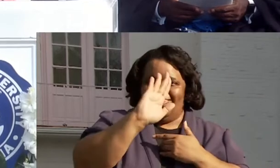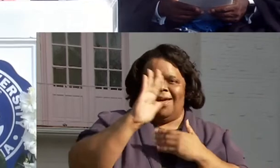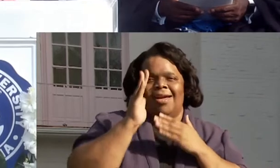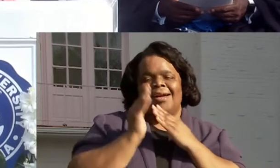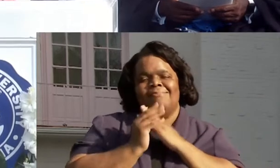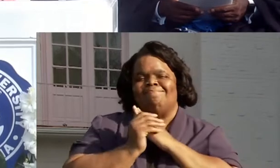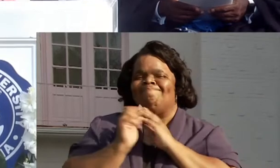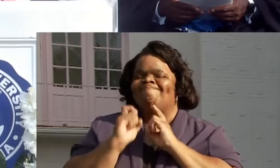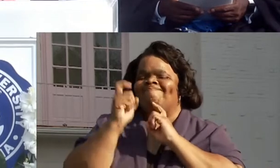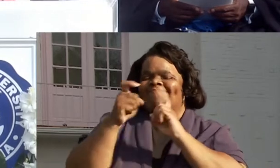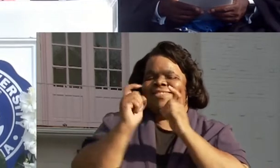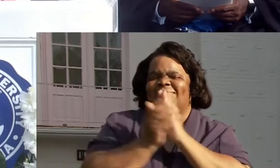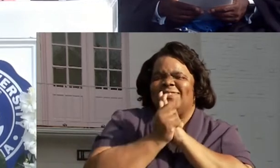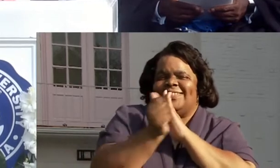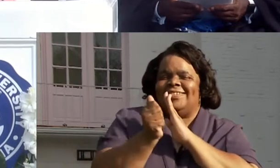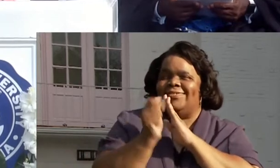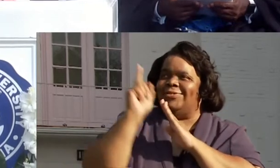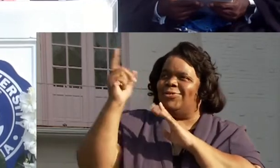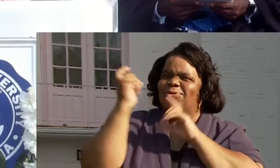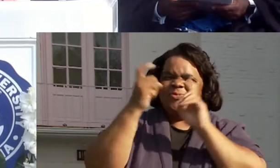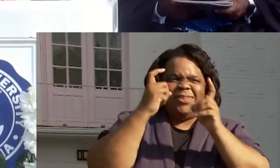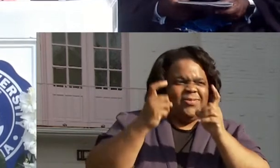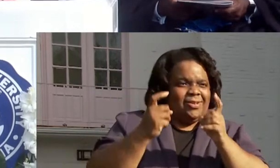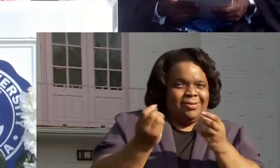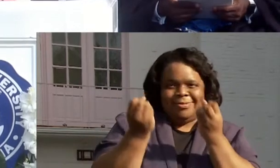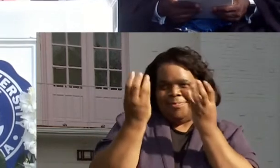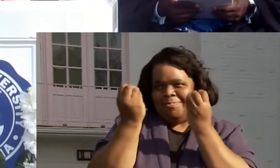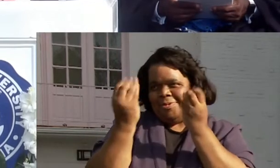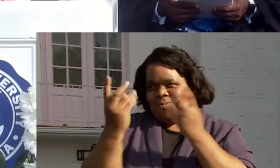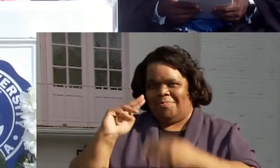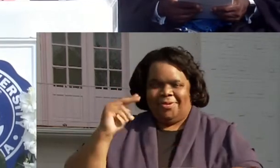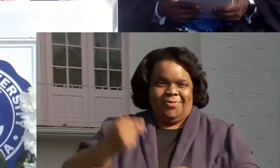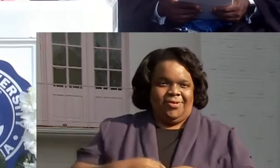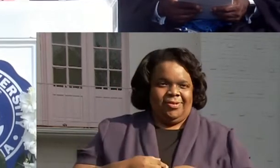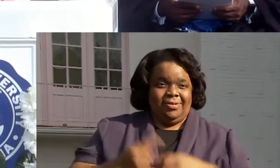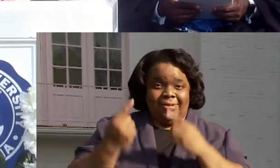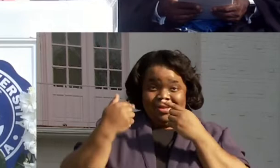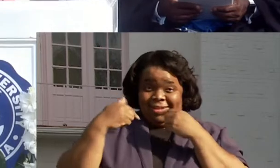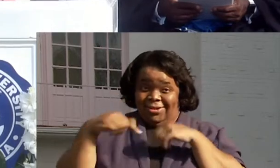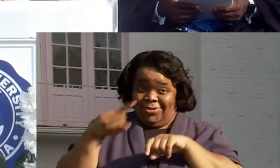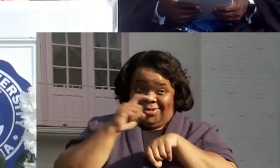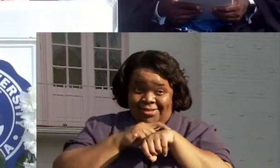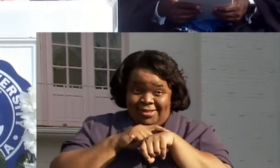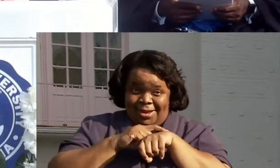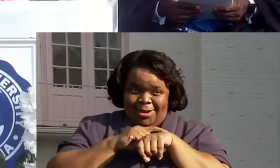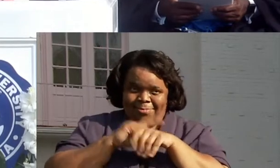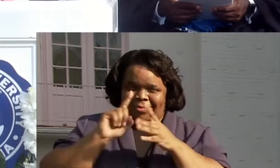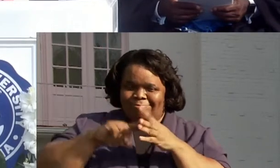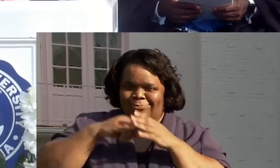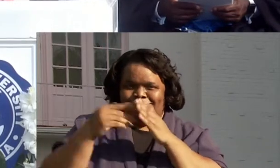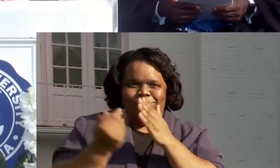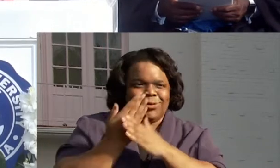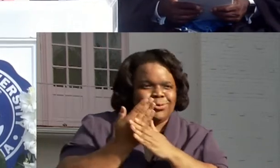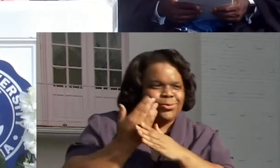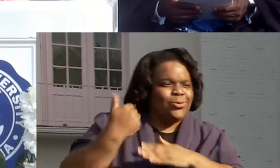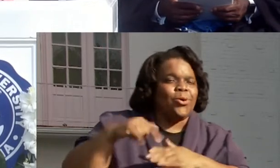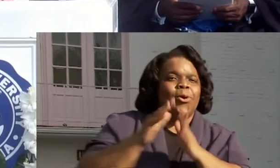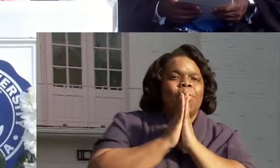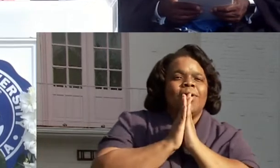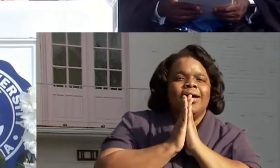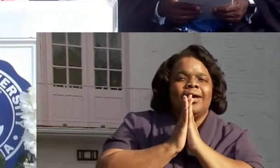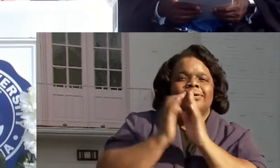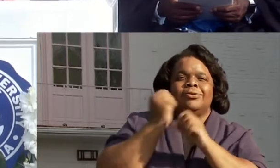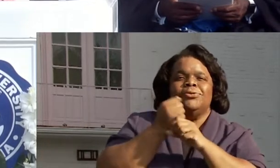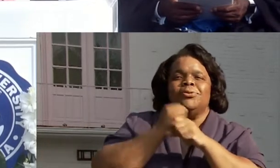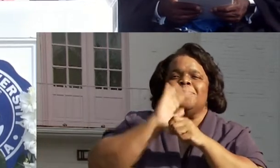you have given unto us and to many others. And during the season of new beginnings, we ask that you would make their way